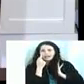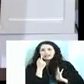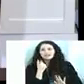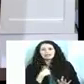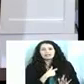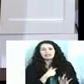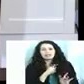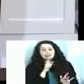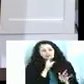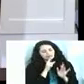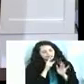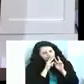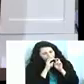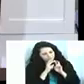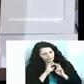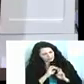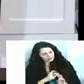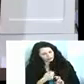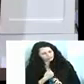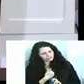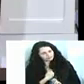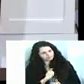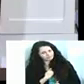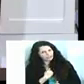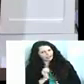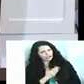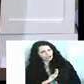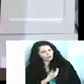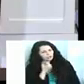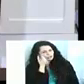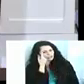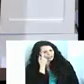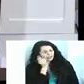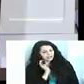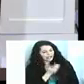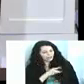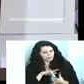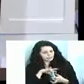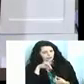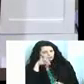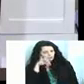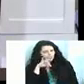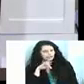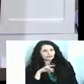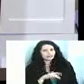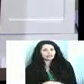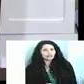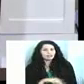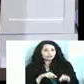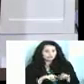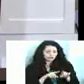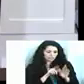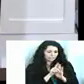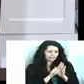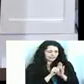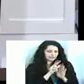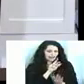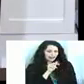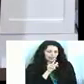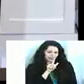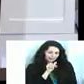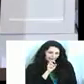come to explore in our own understanding of our own spirituality. And so in this season of Lent, we have been talking about our